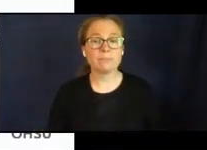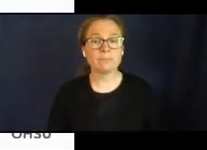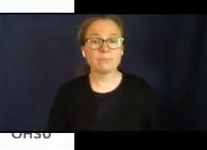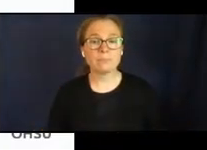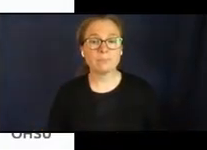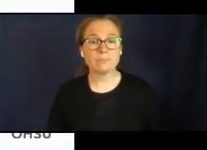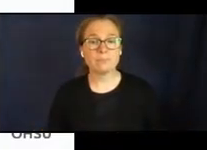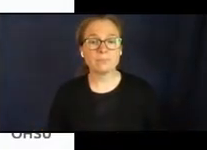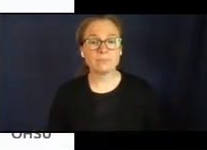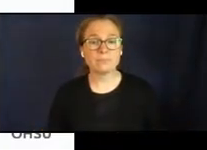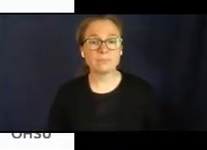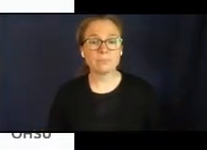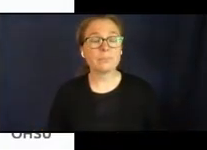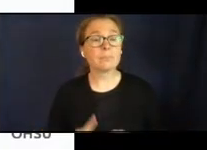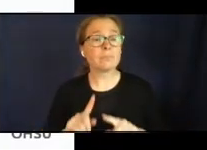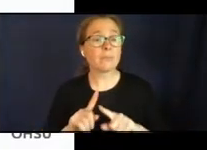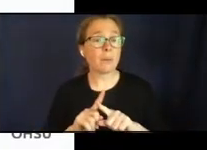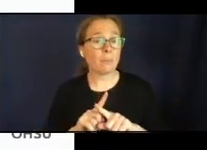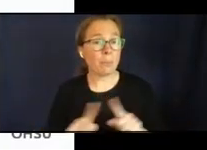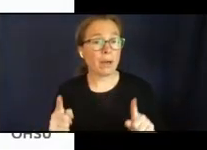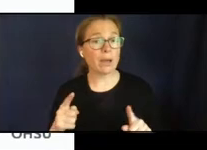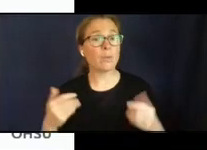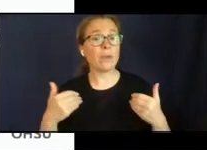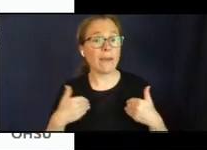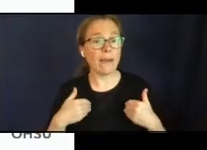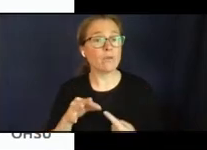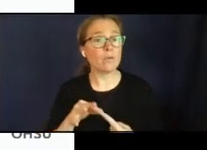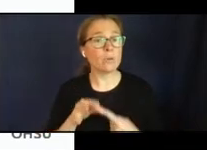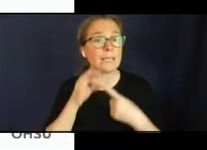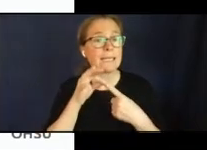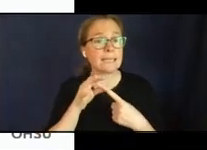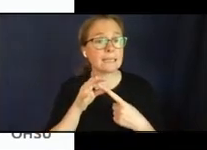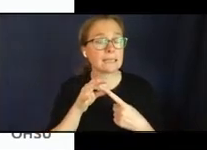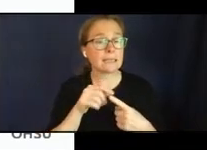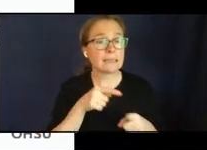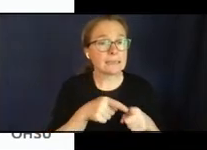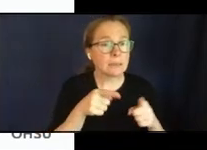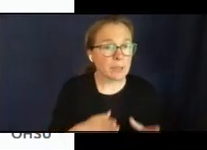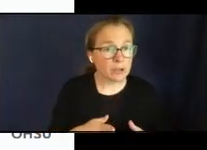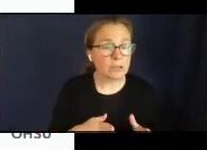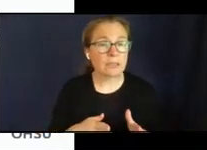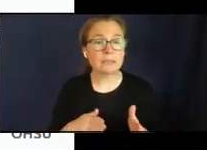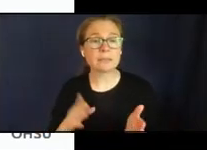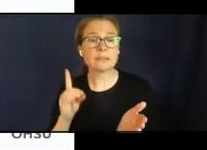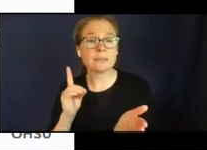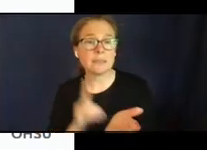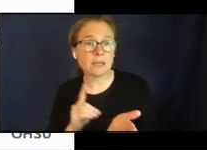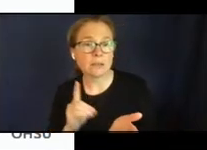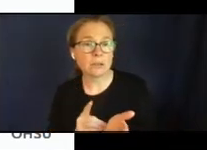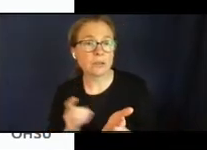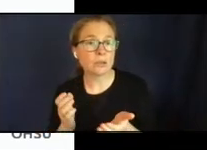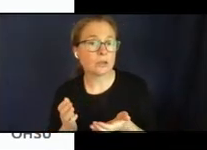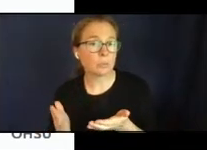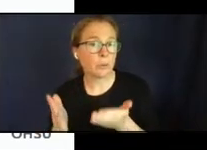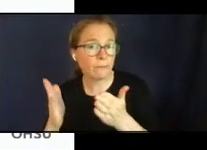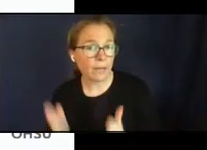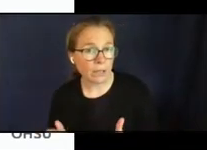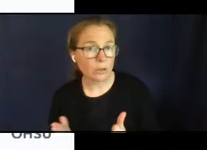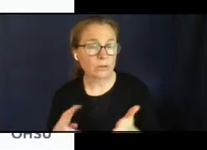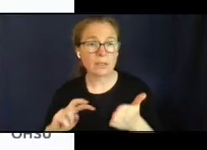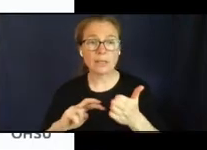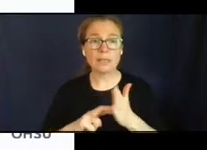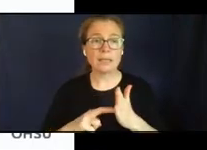we have unique specialists and unique providers such that the broad strokes